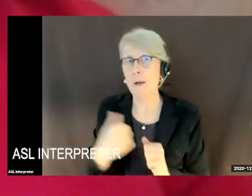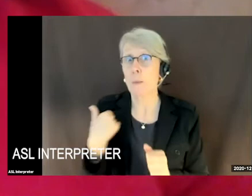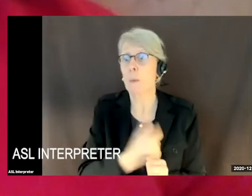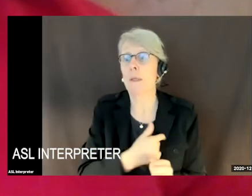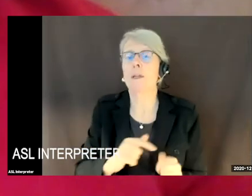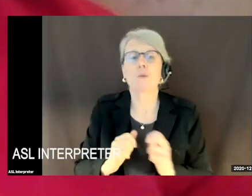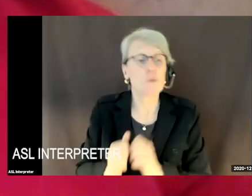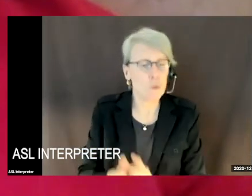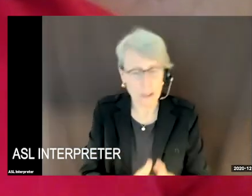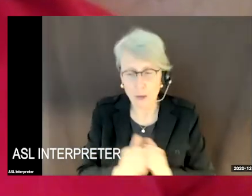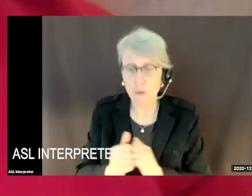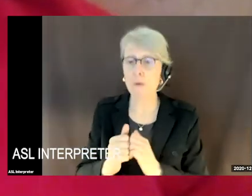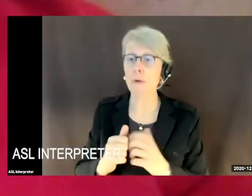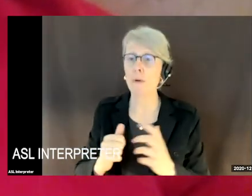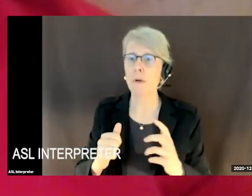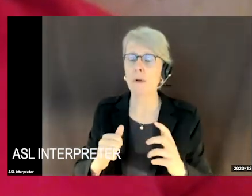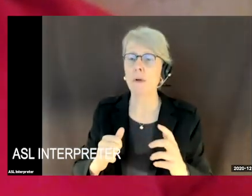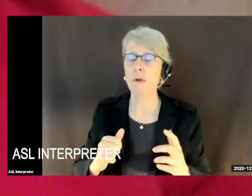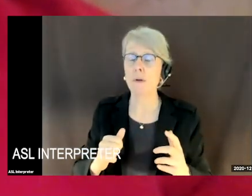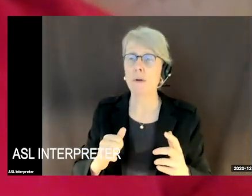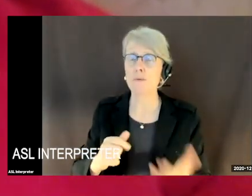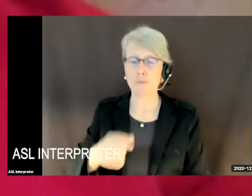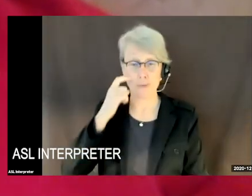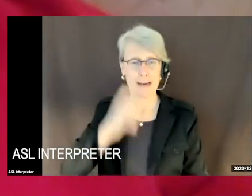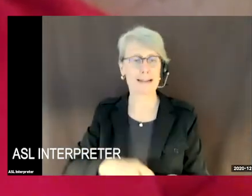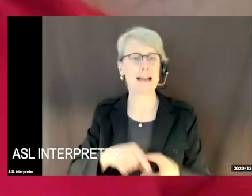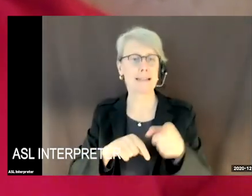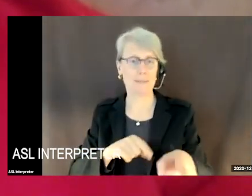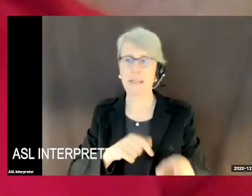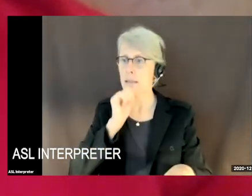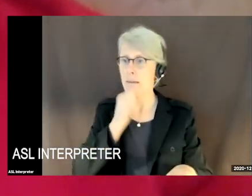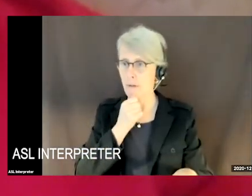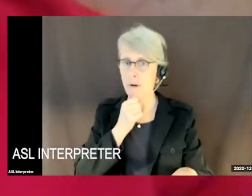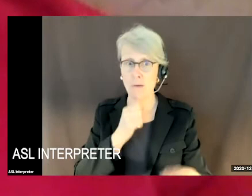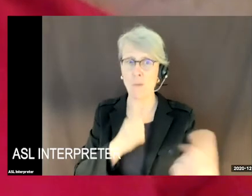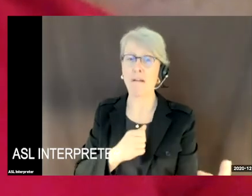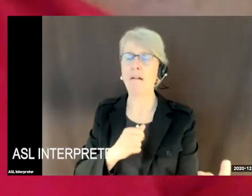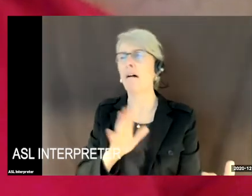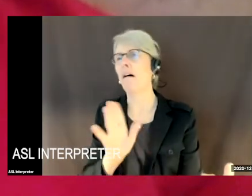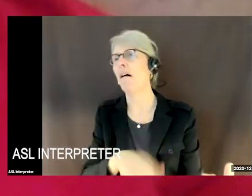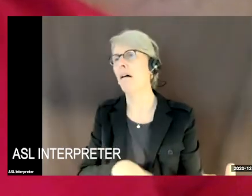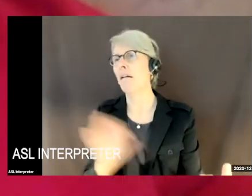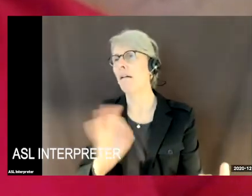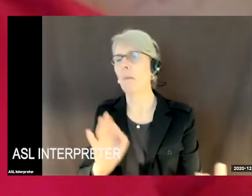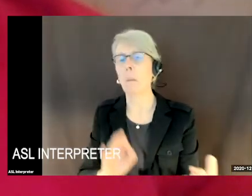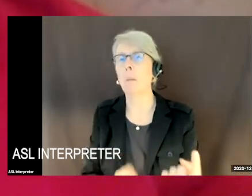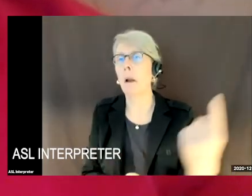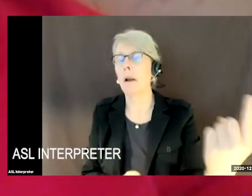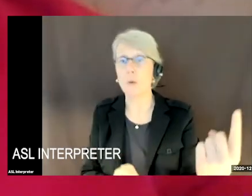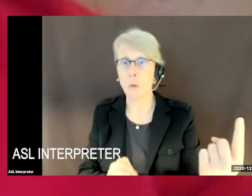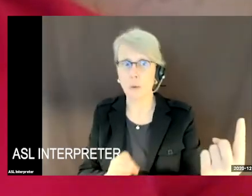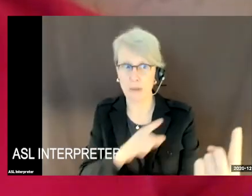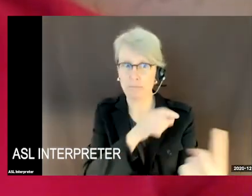imagine together the harms done to one are actually done to many? Or how can we come together